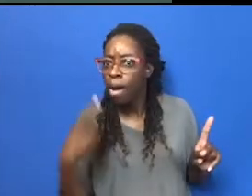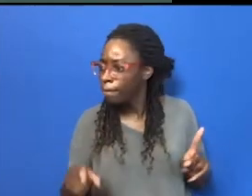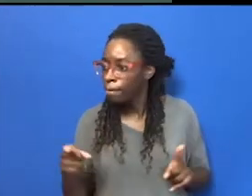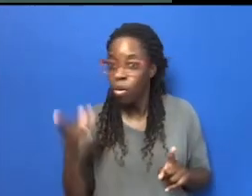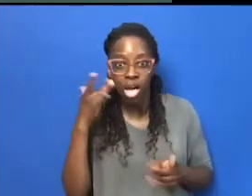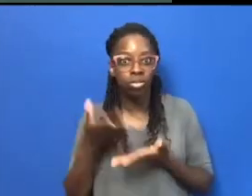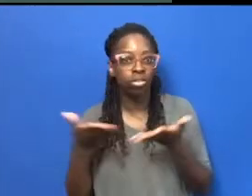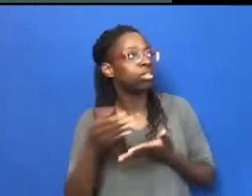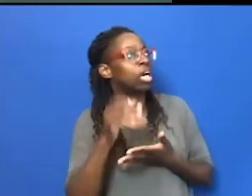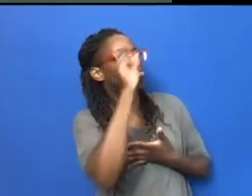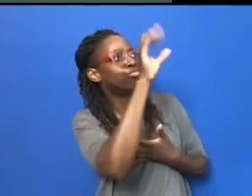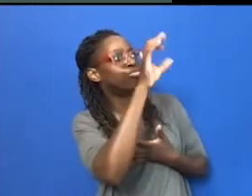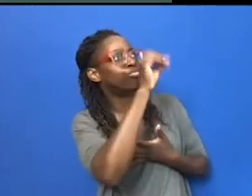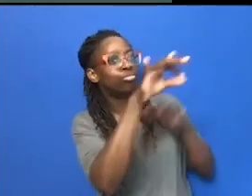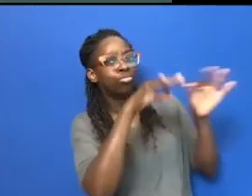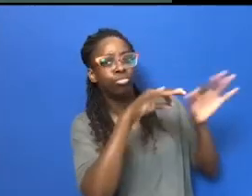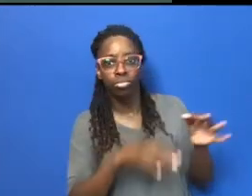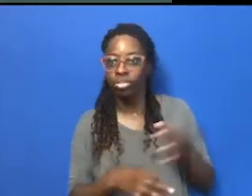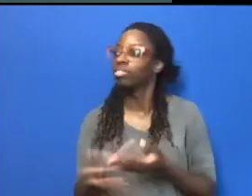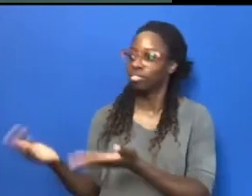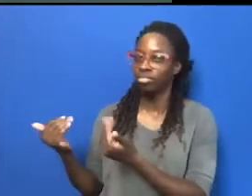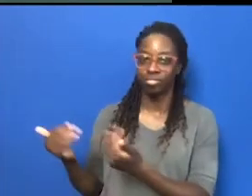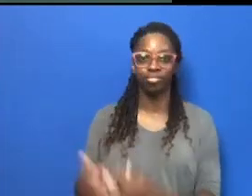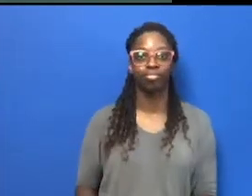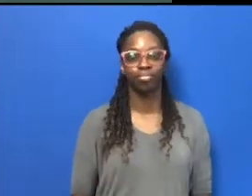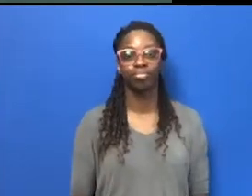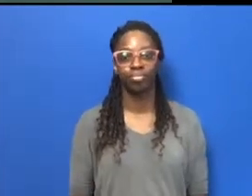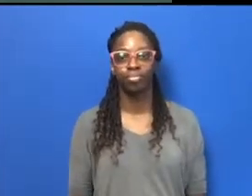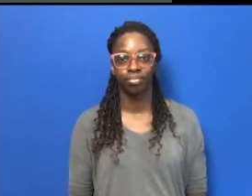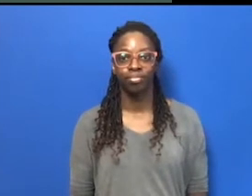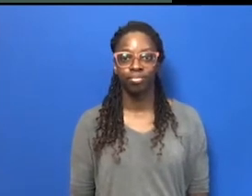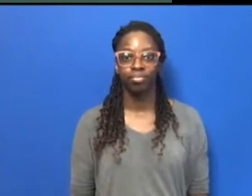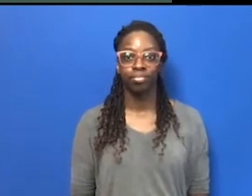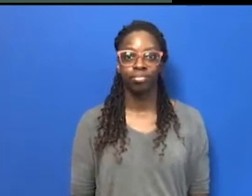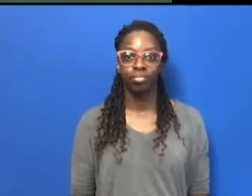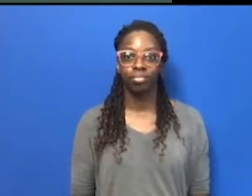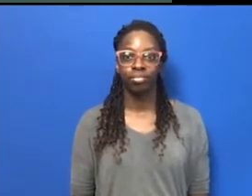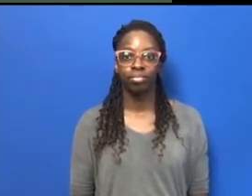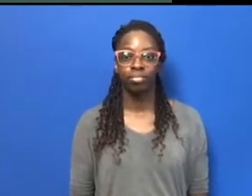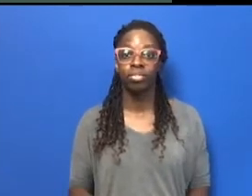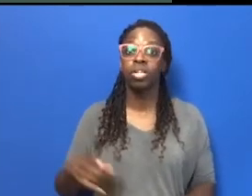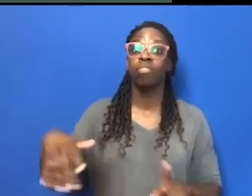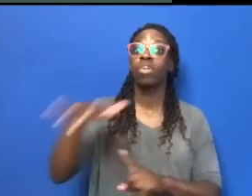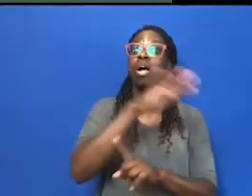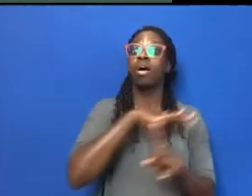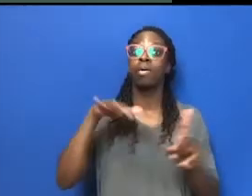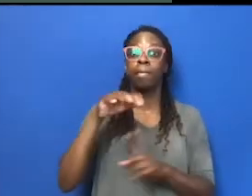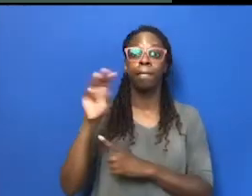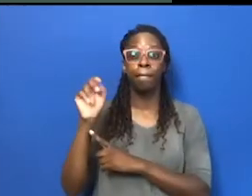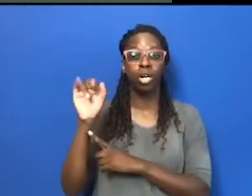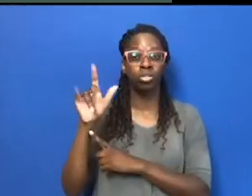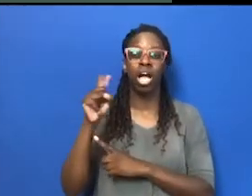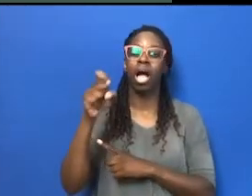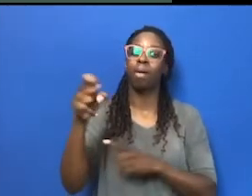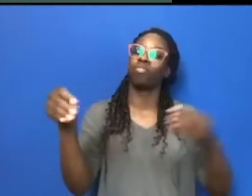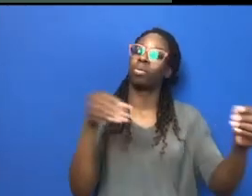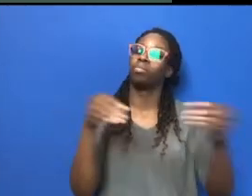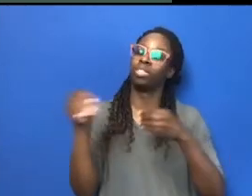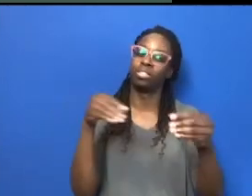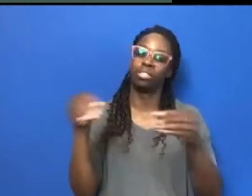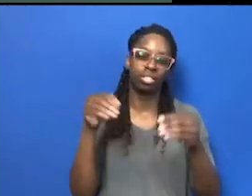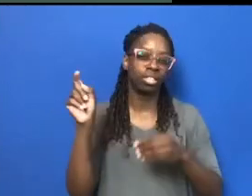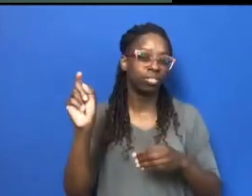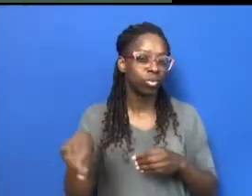Finally, we want to make sure that when we're setting the stage with the environment and materials that we're being flexible. So we're allowing children to use materials in ways